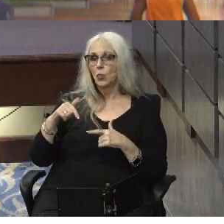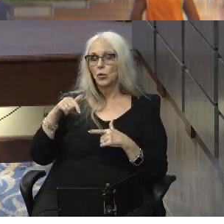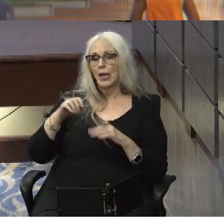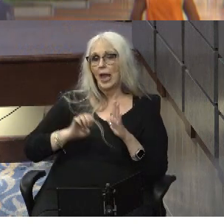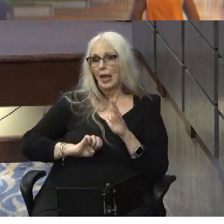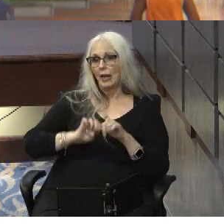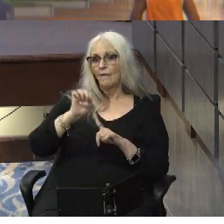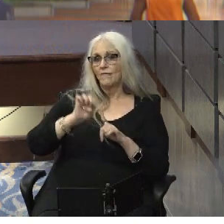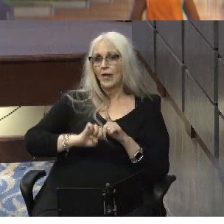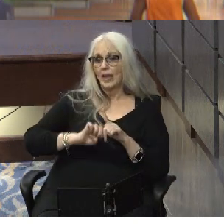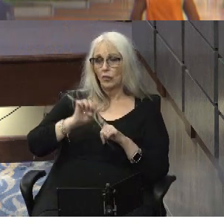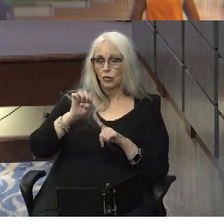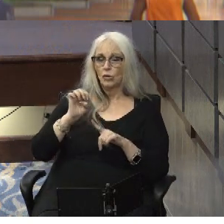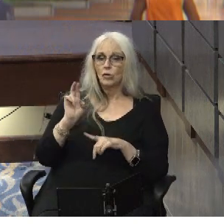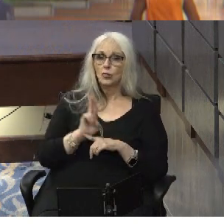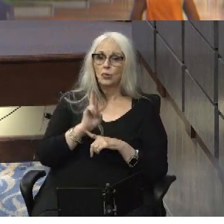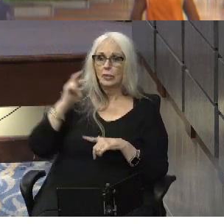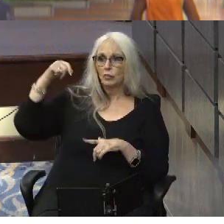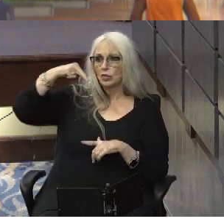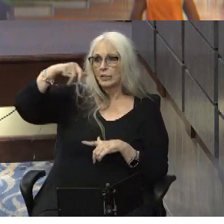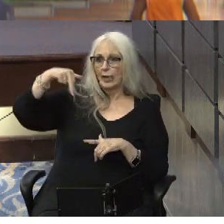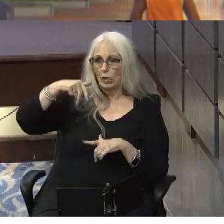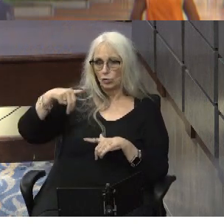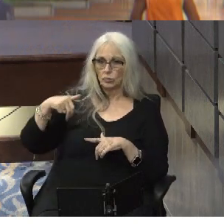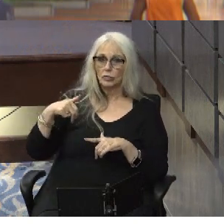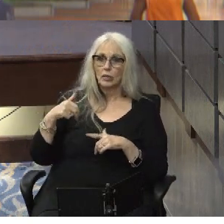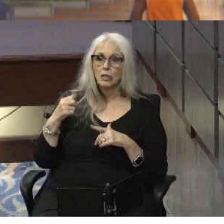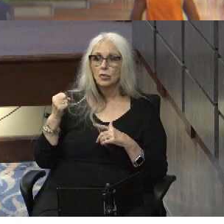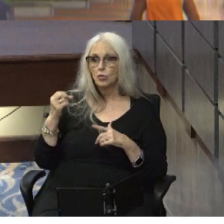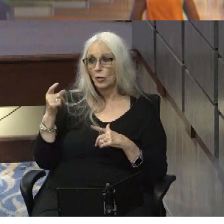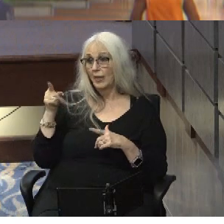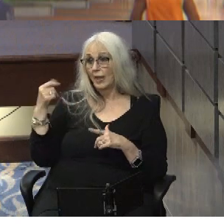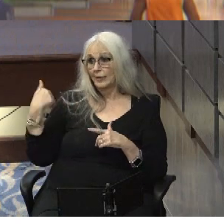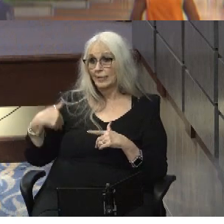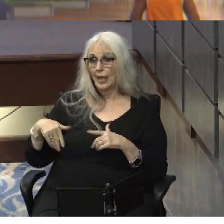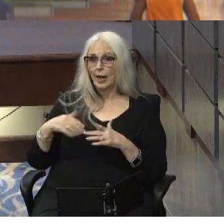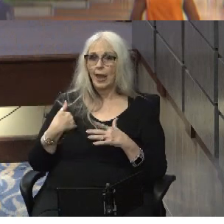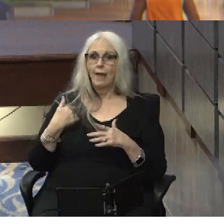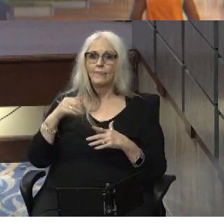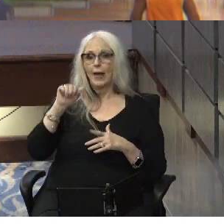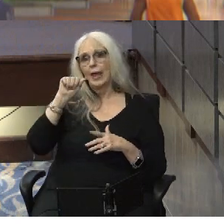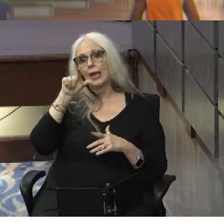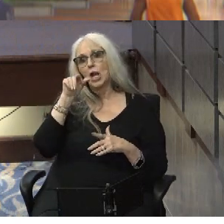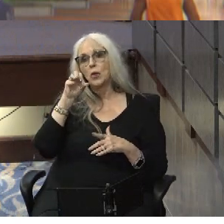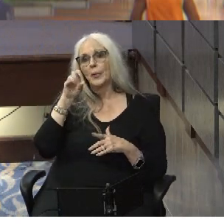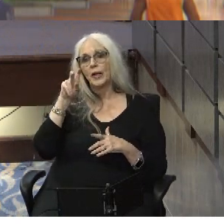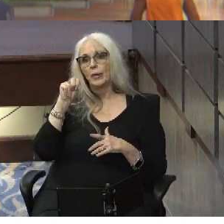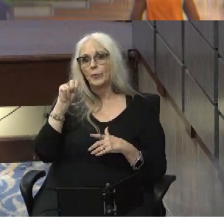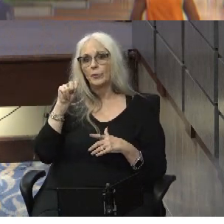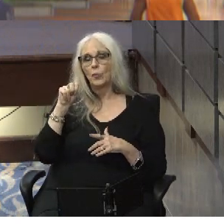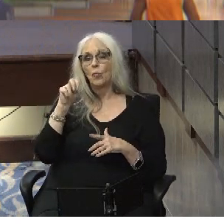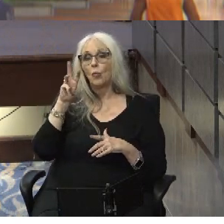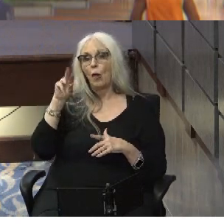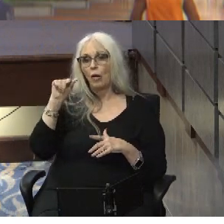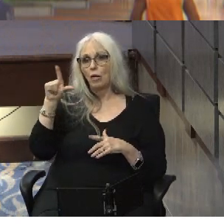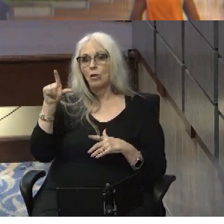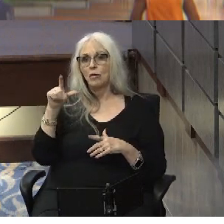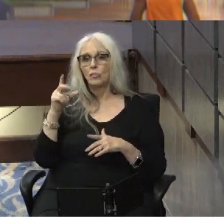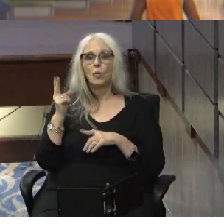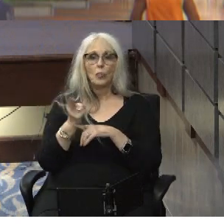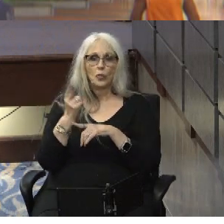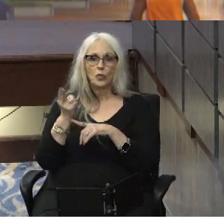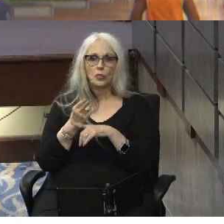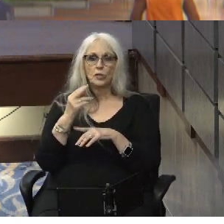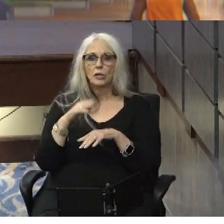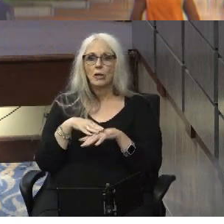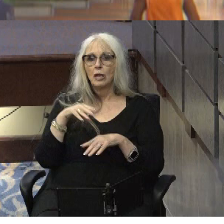there. And that part of the facade has aluminum curtain wall that speaks to the materials we've used on the